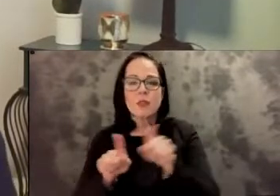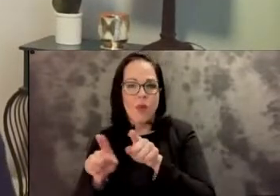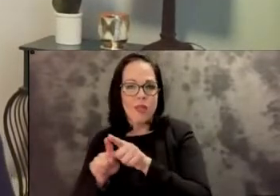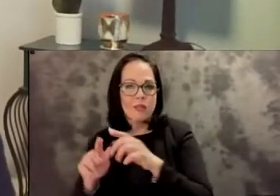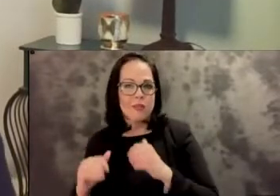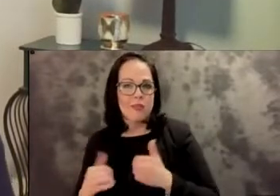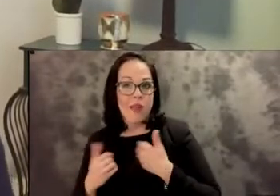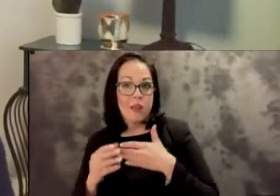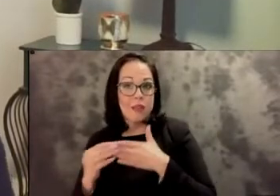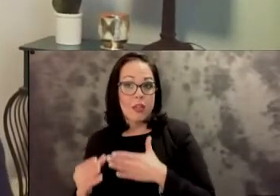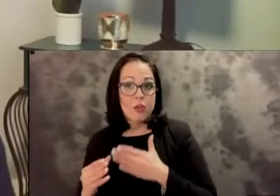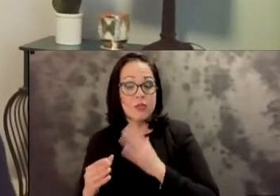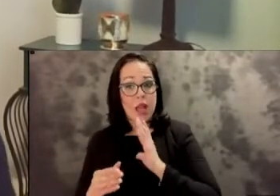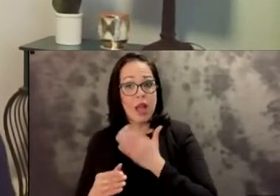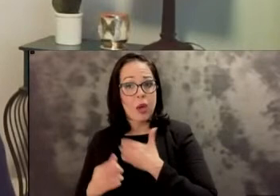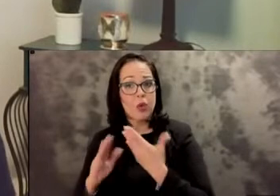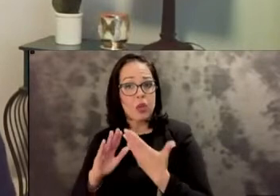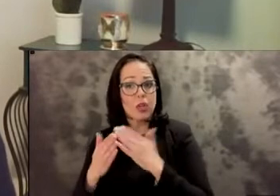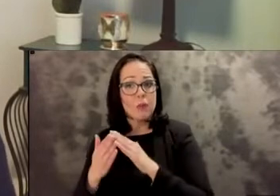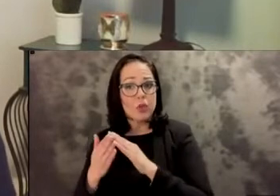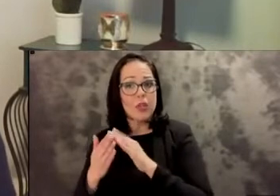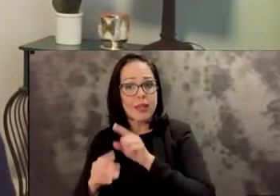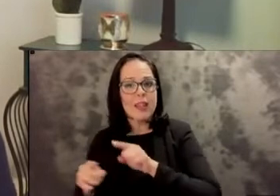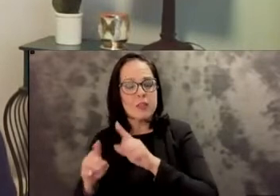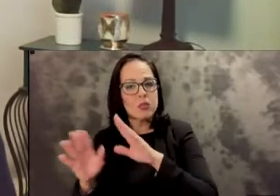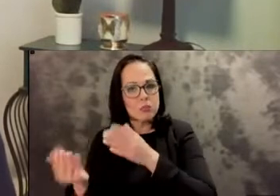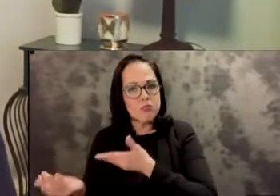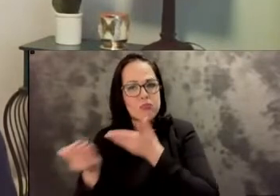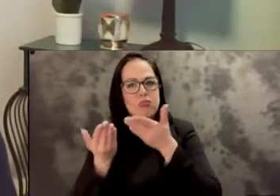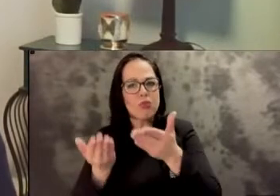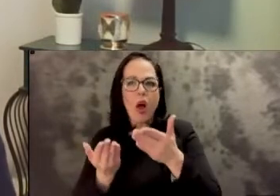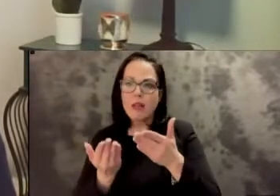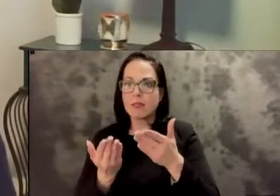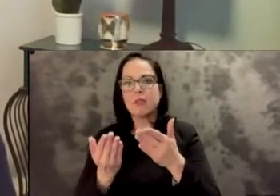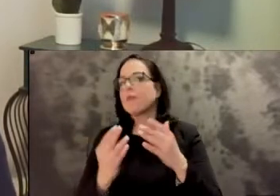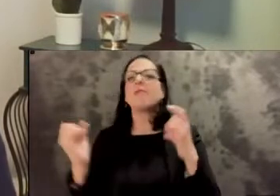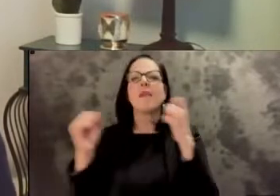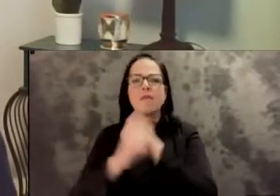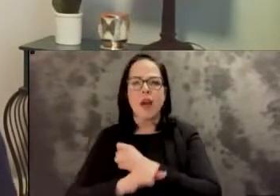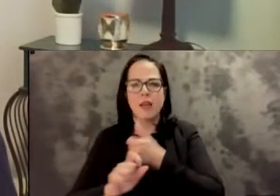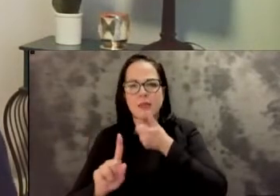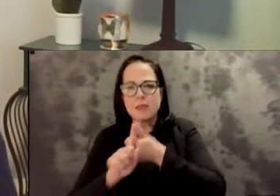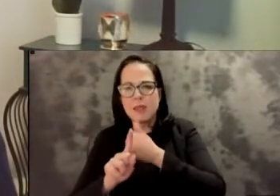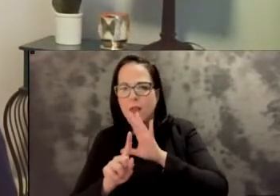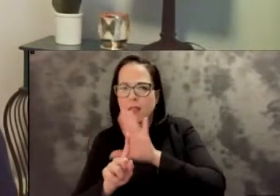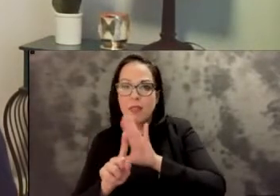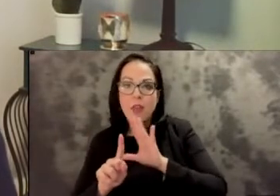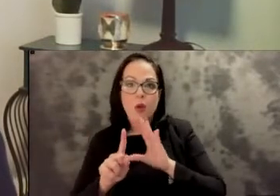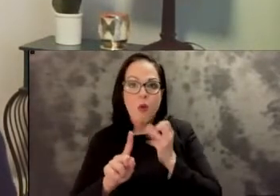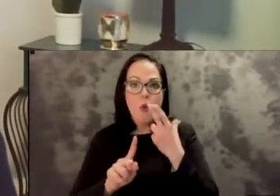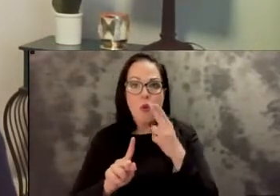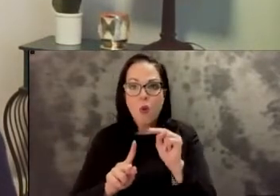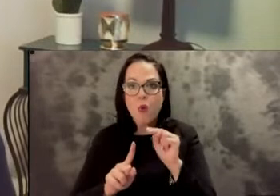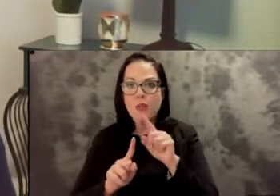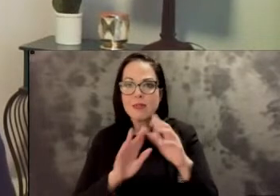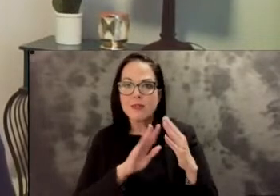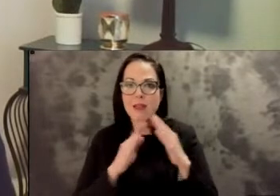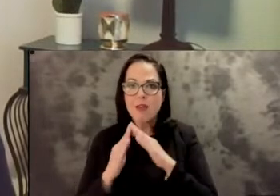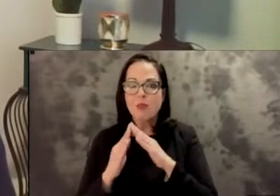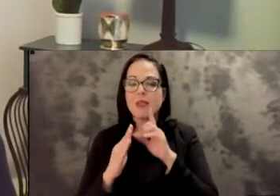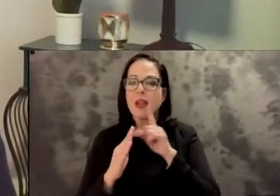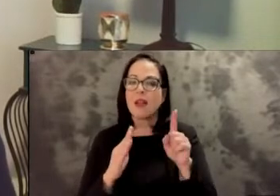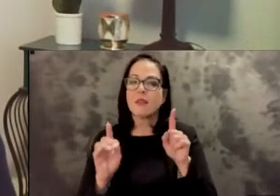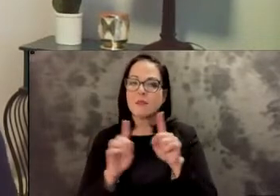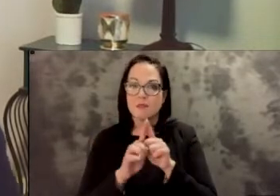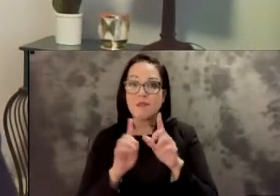within our communities who have brought the fight to COVID-19 in their own towns and cities, to increase direct education and